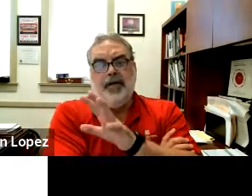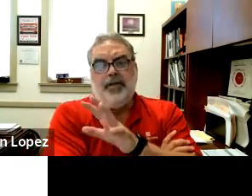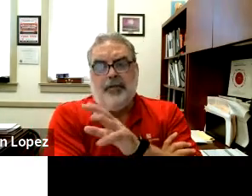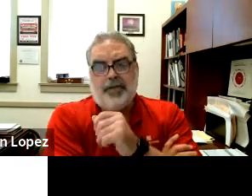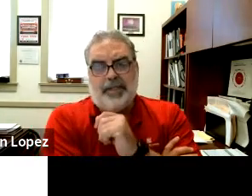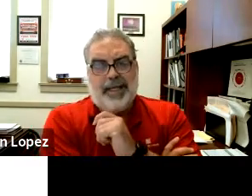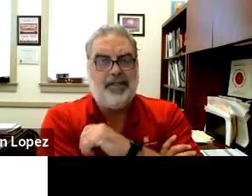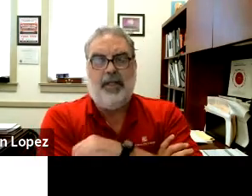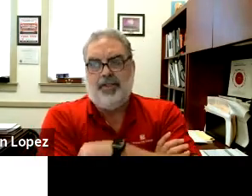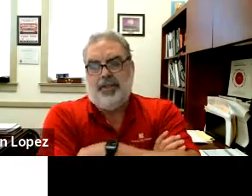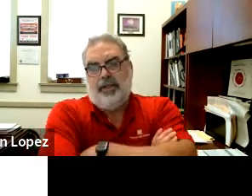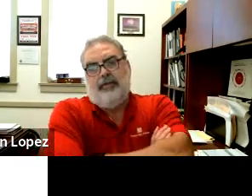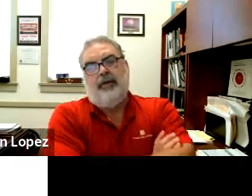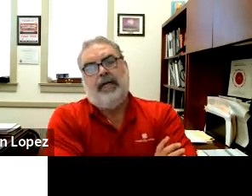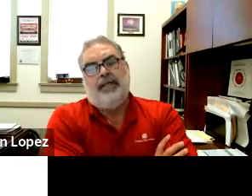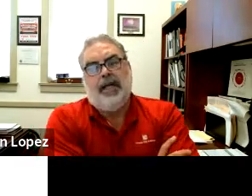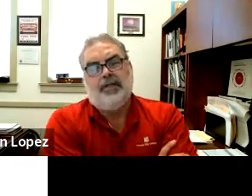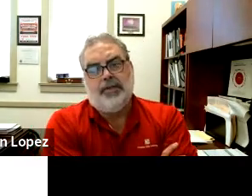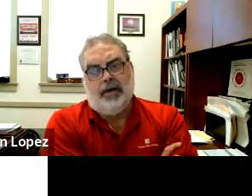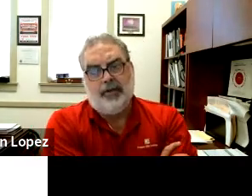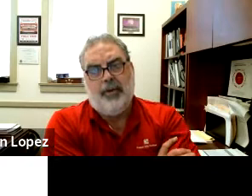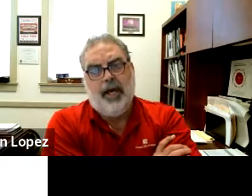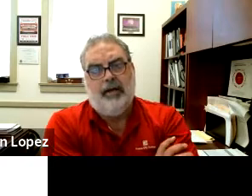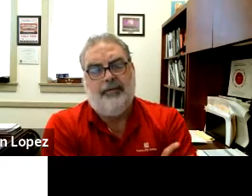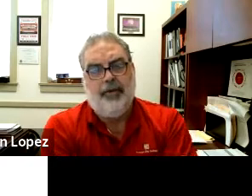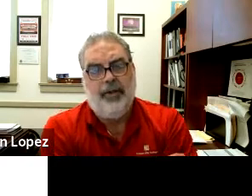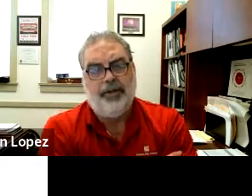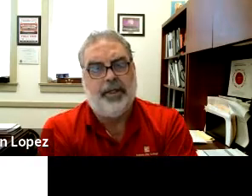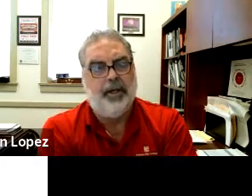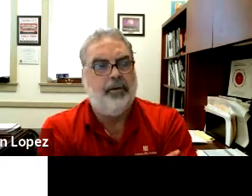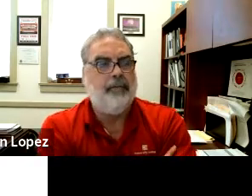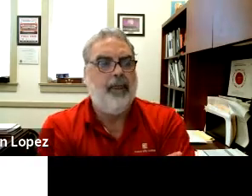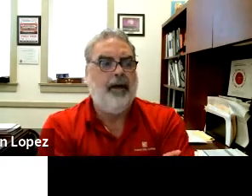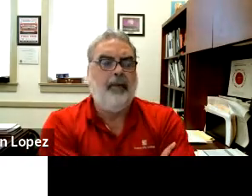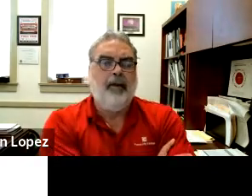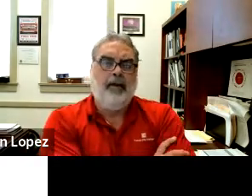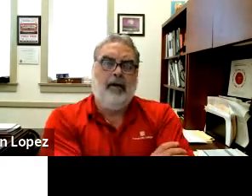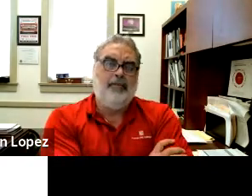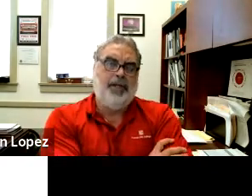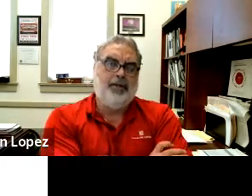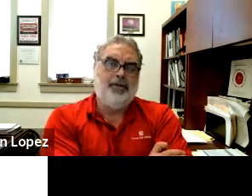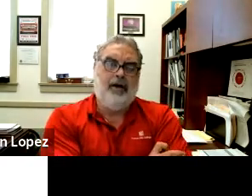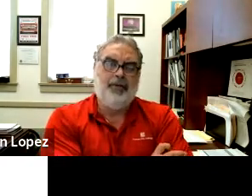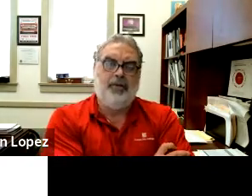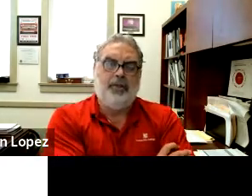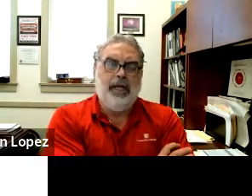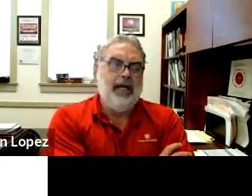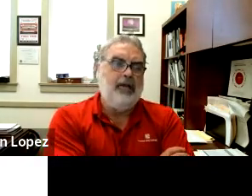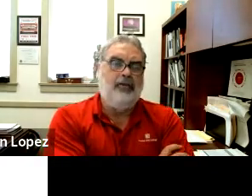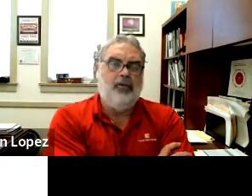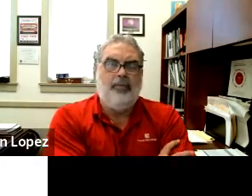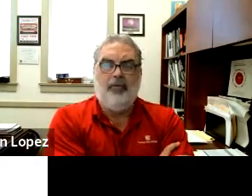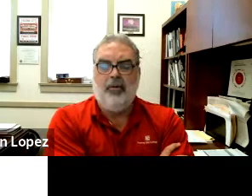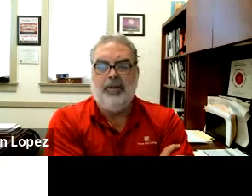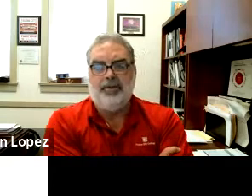the Vision for Success initiative that the Chancellor's Office put out a few years ago, right? Chancellor's Office looked at